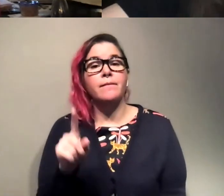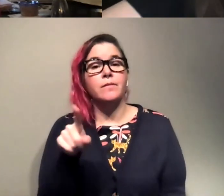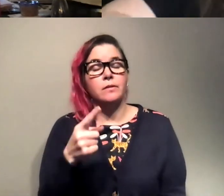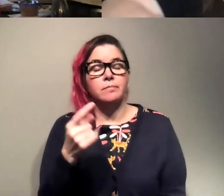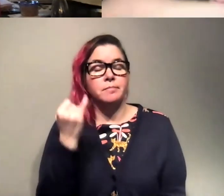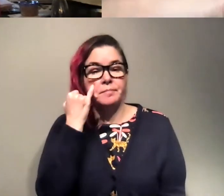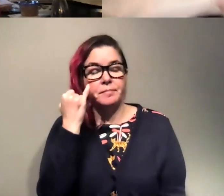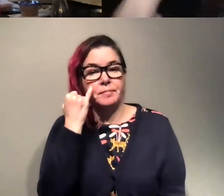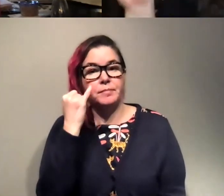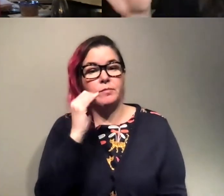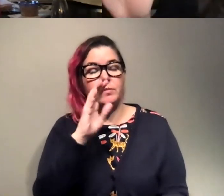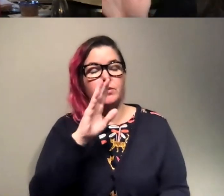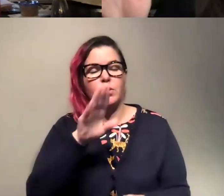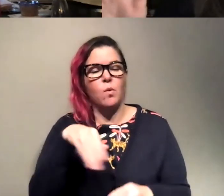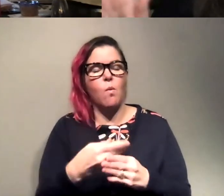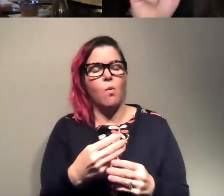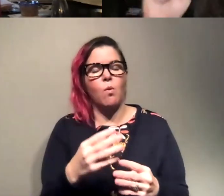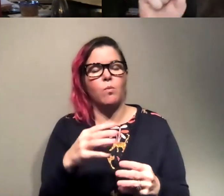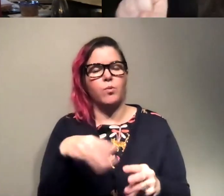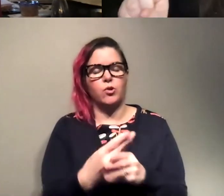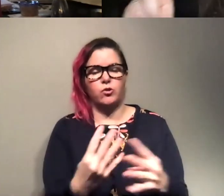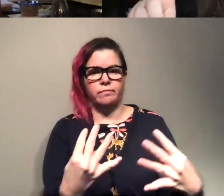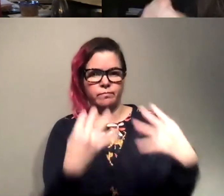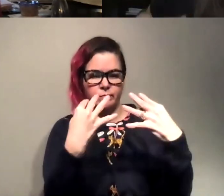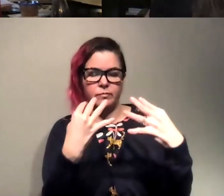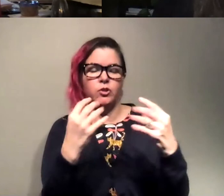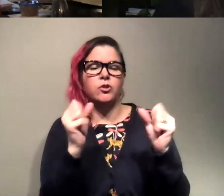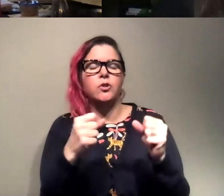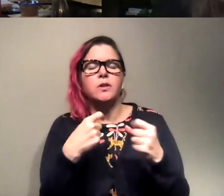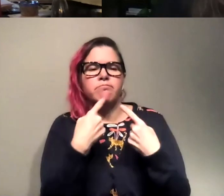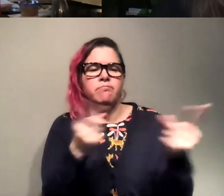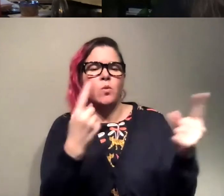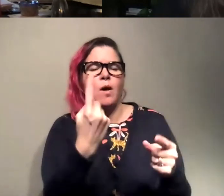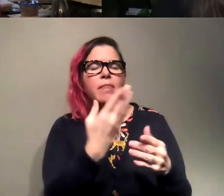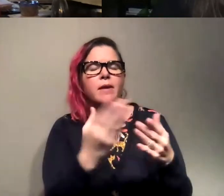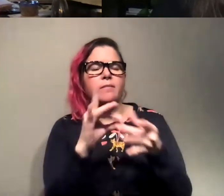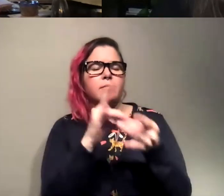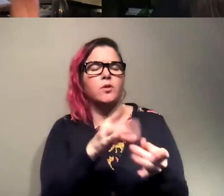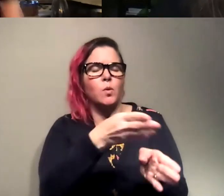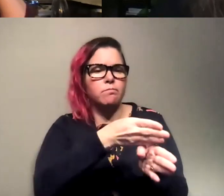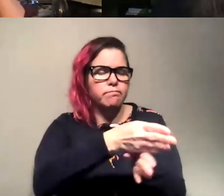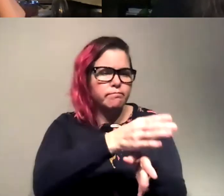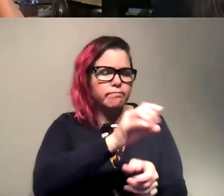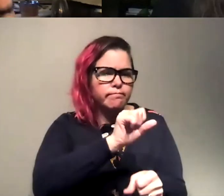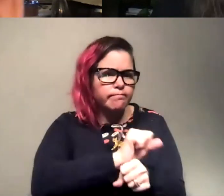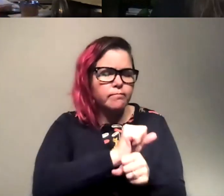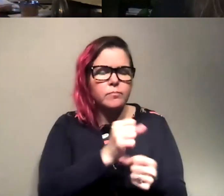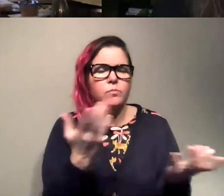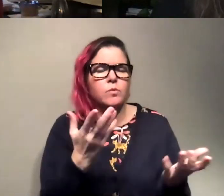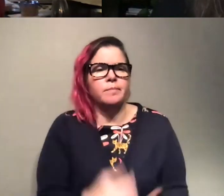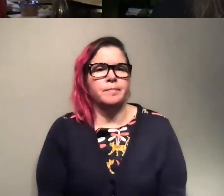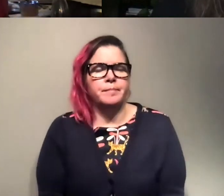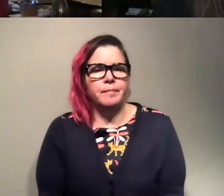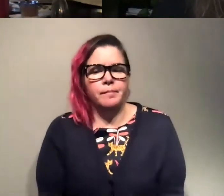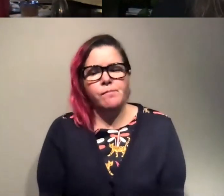if you had the attention of everyone in the world and you could tell them one thing about your area of expertise, what would that be?